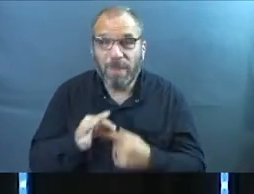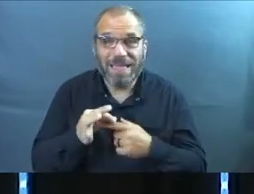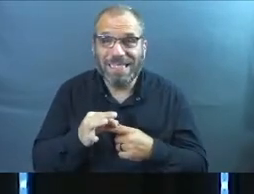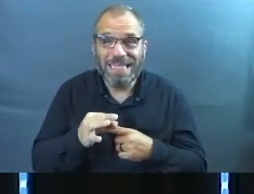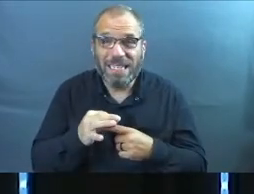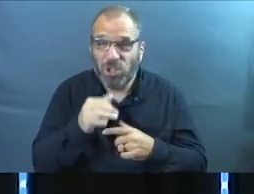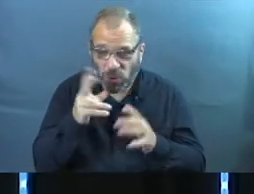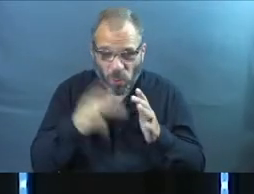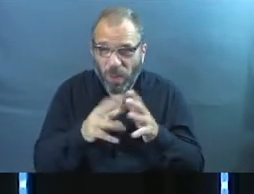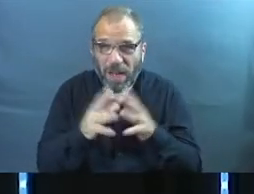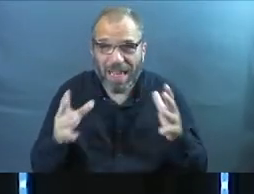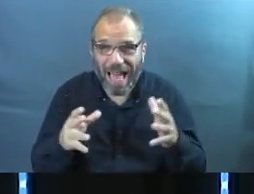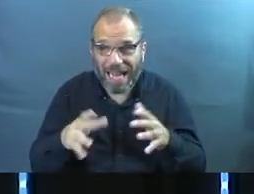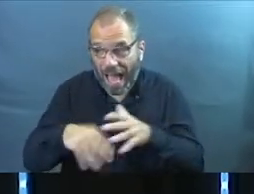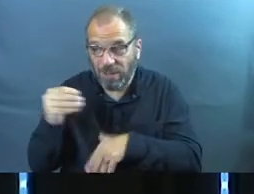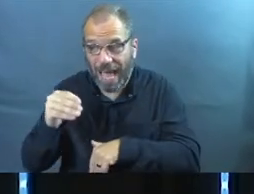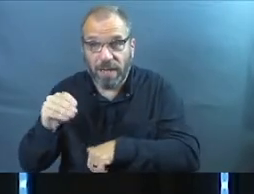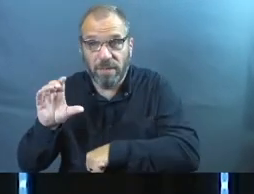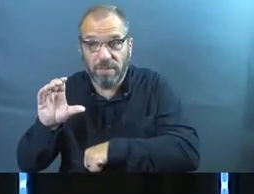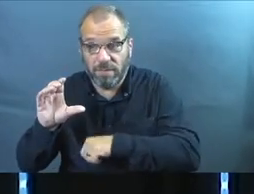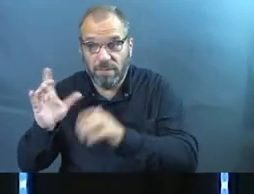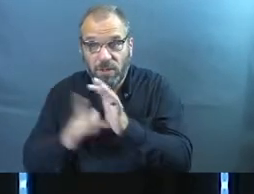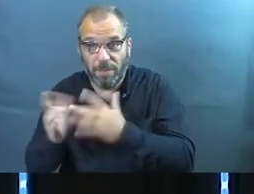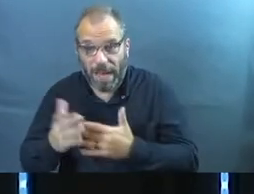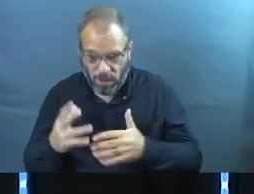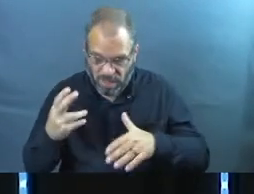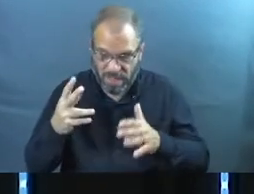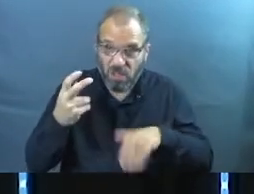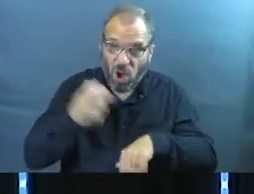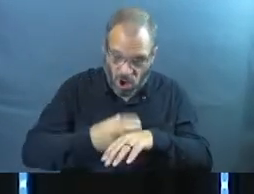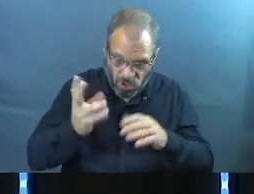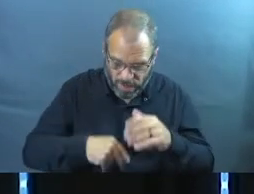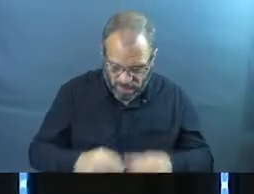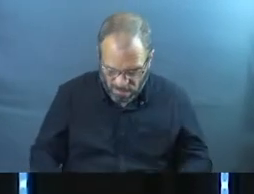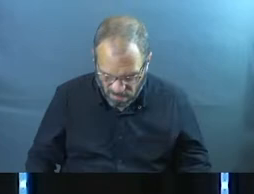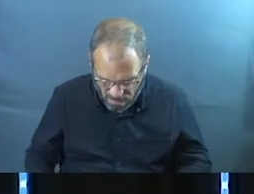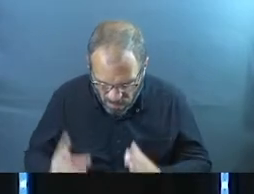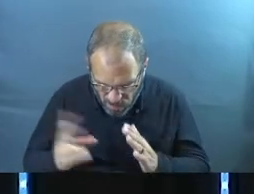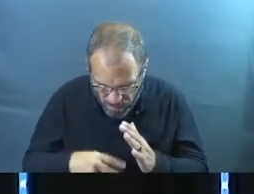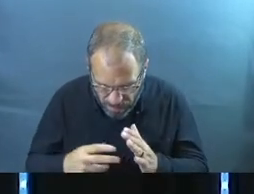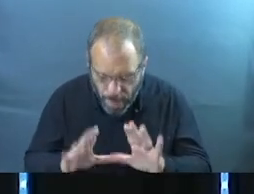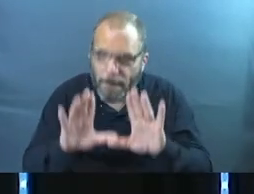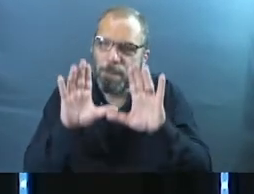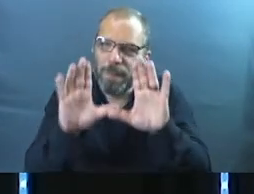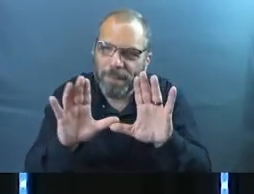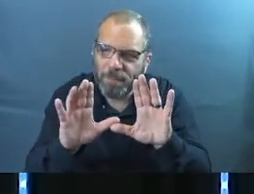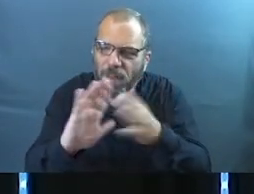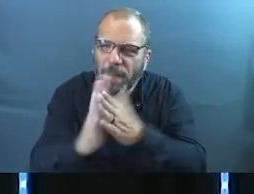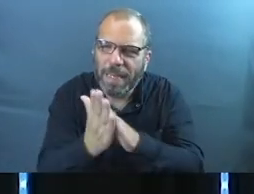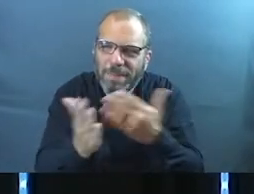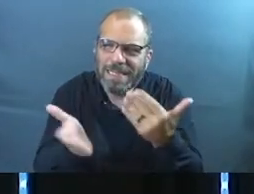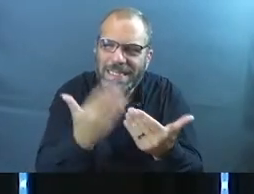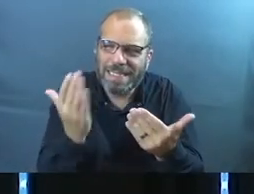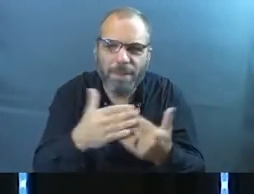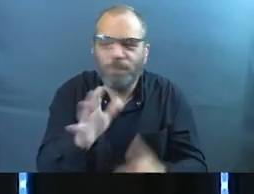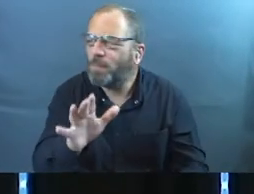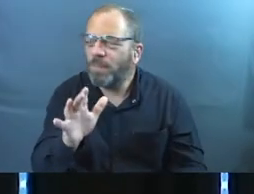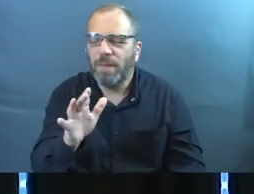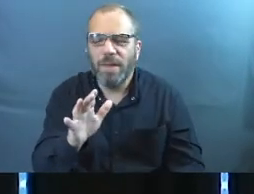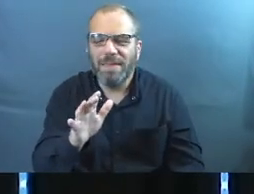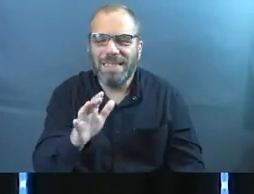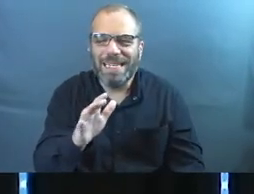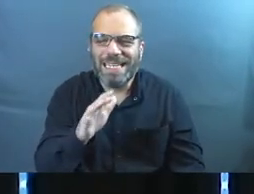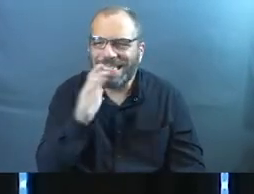you're not a big reader outside of the scripture, it's definitely going to be hard when you're reading the scripture, but it's going to get easier. It's not